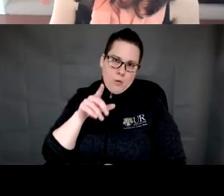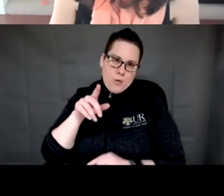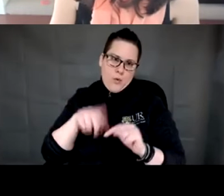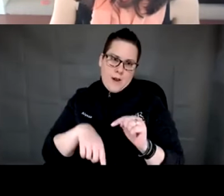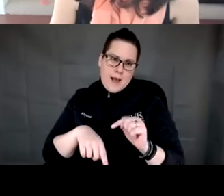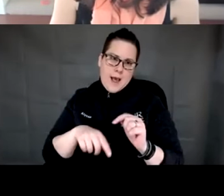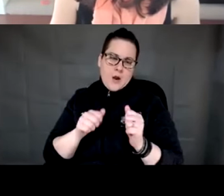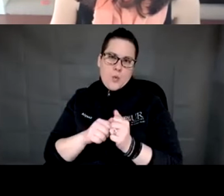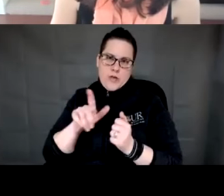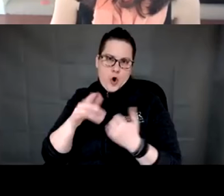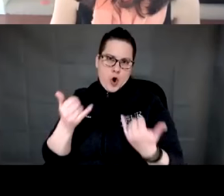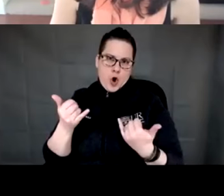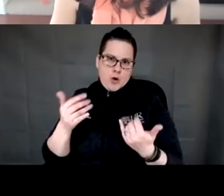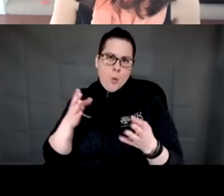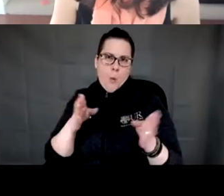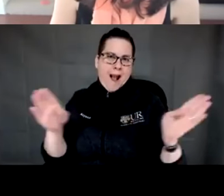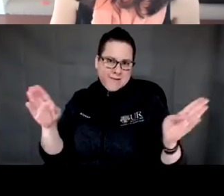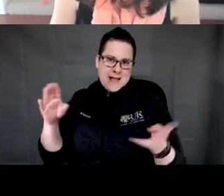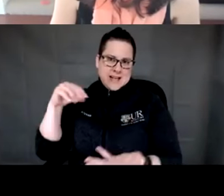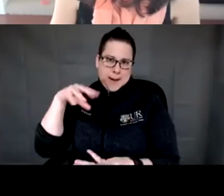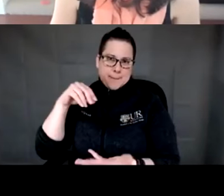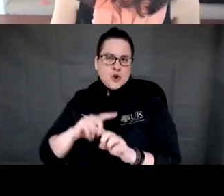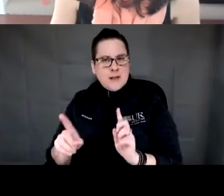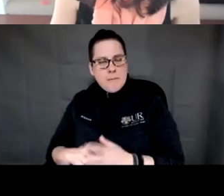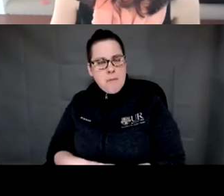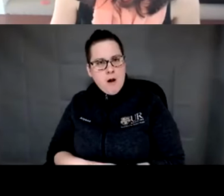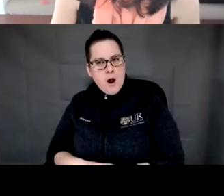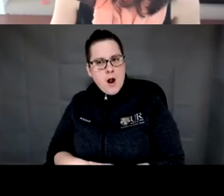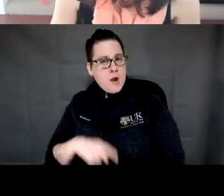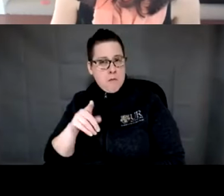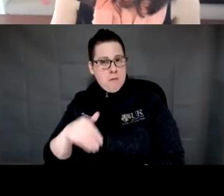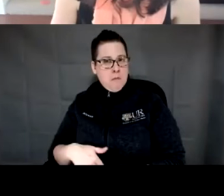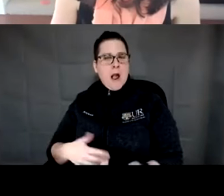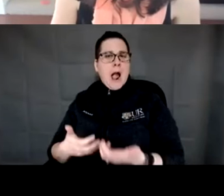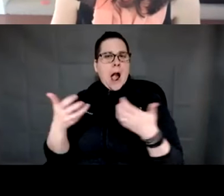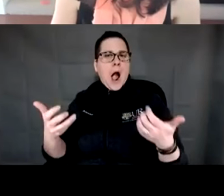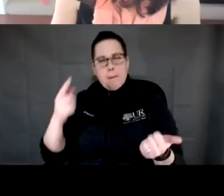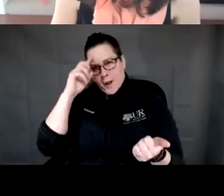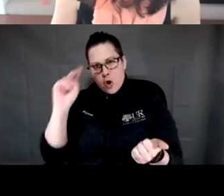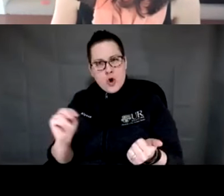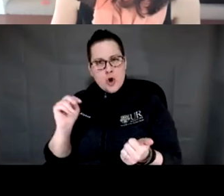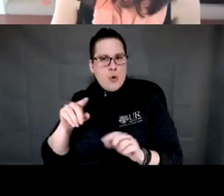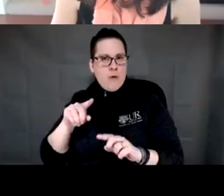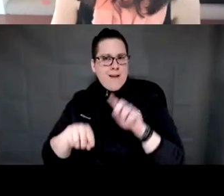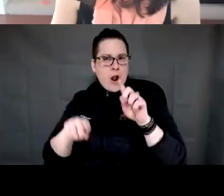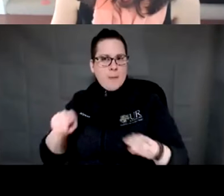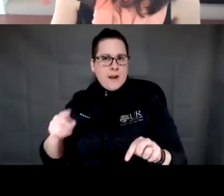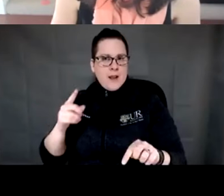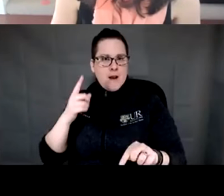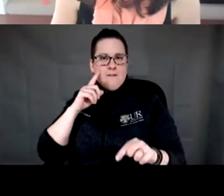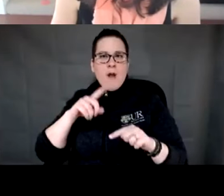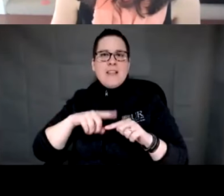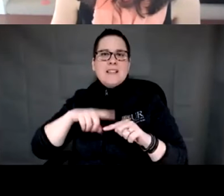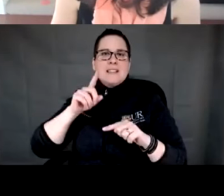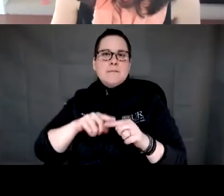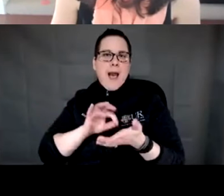wide field imaging, but do you have a sense how much neural variability for the spike counts would be